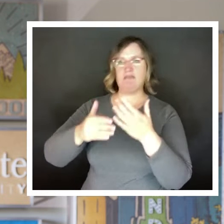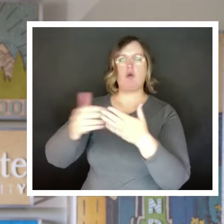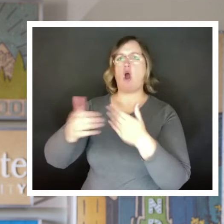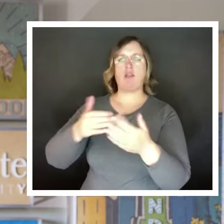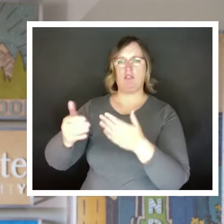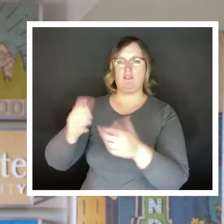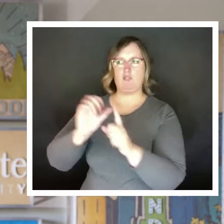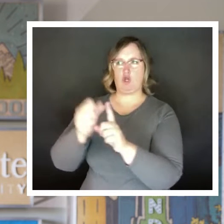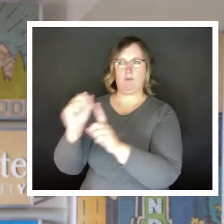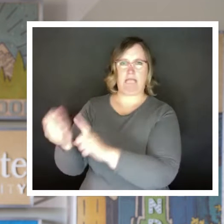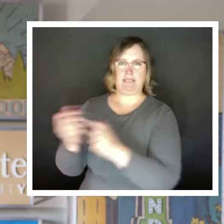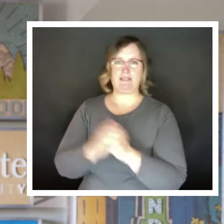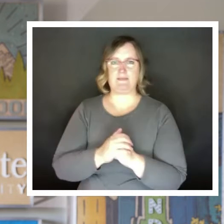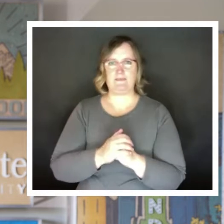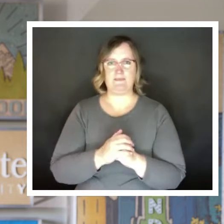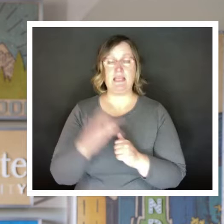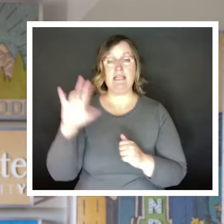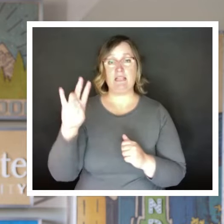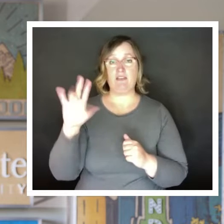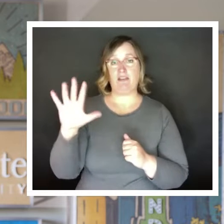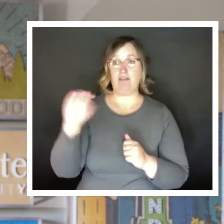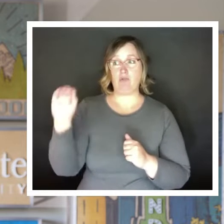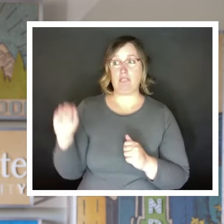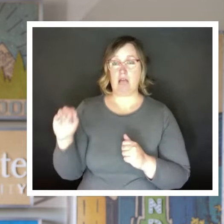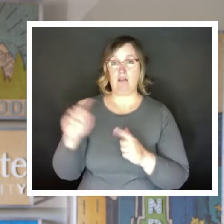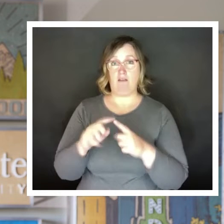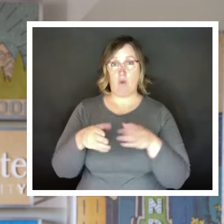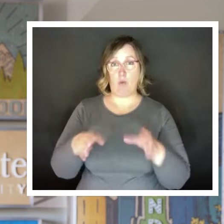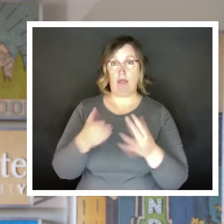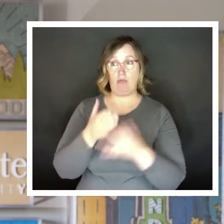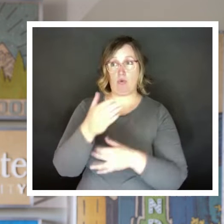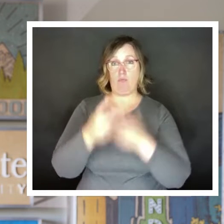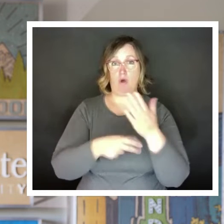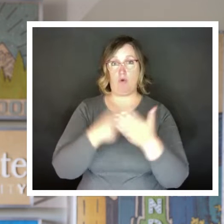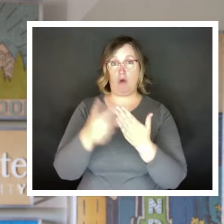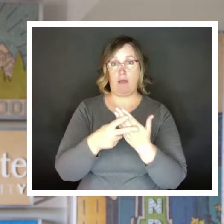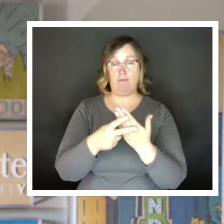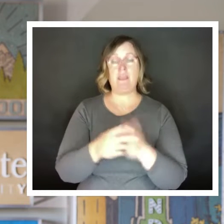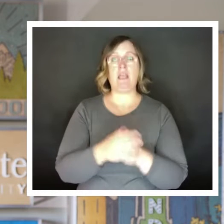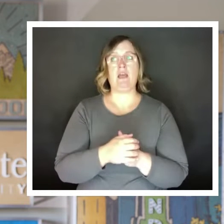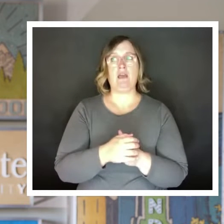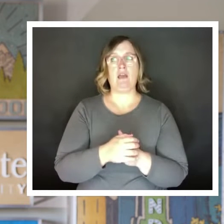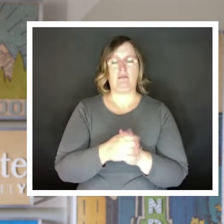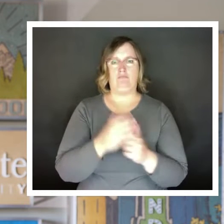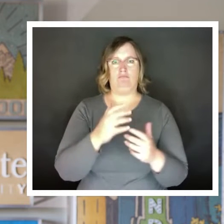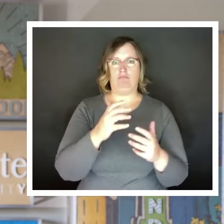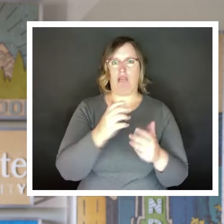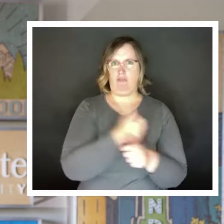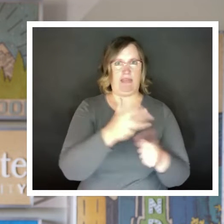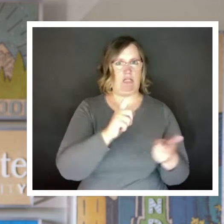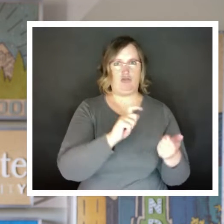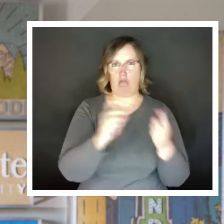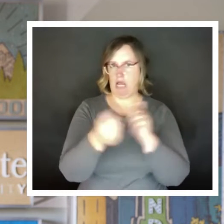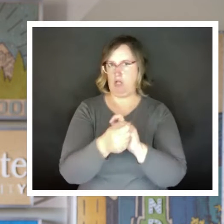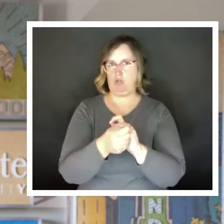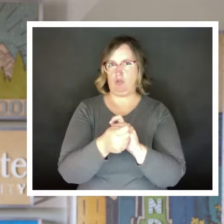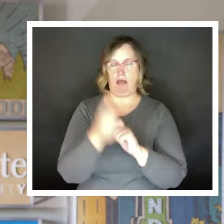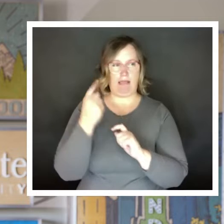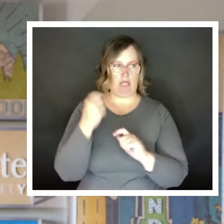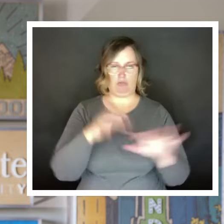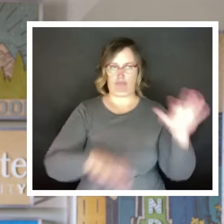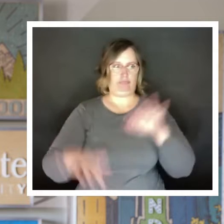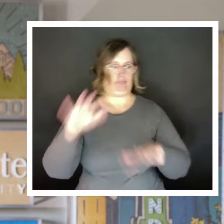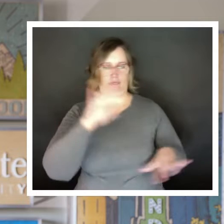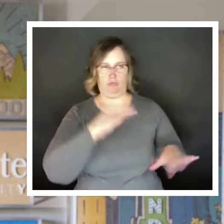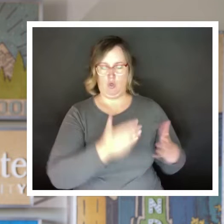circumstances. 75% of the way through our programs, the playing field changed. Last year, we were thrown into a new format